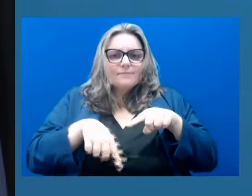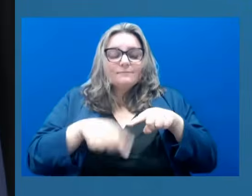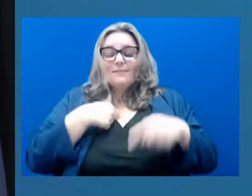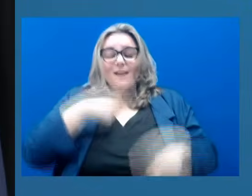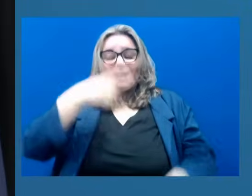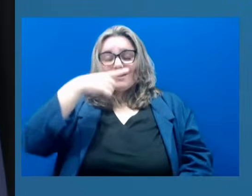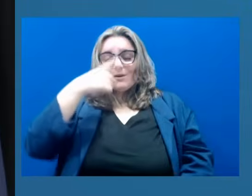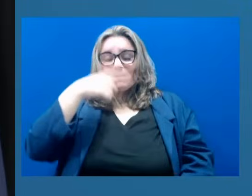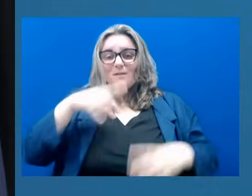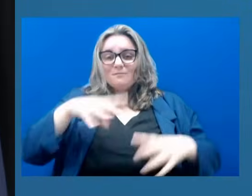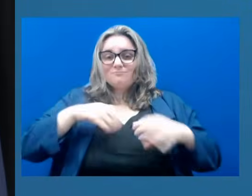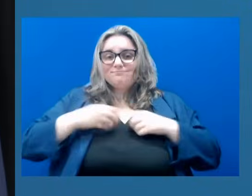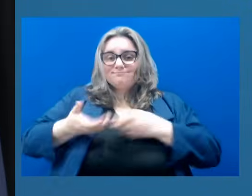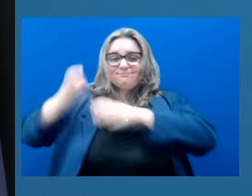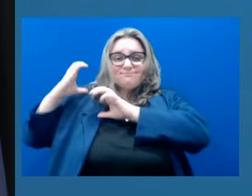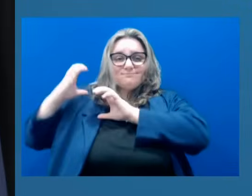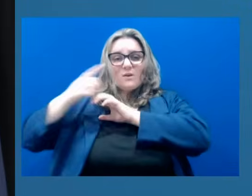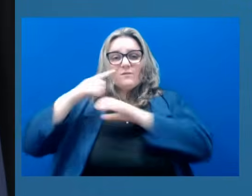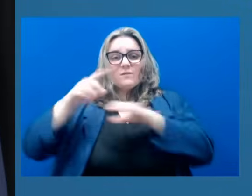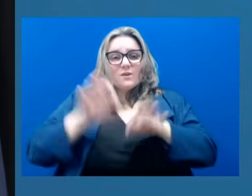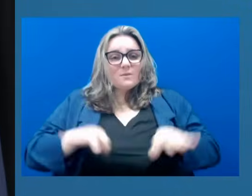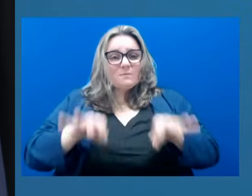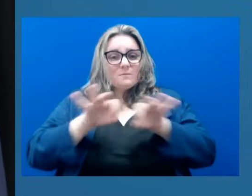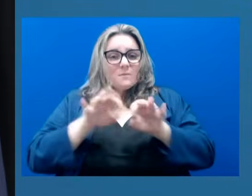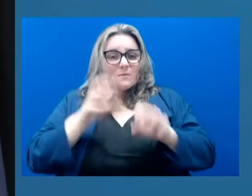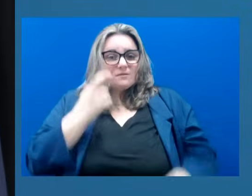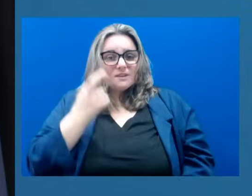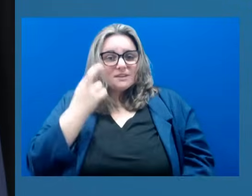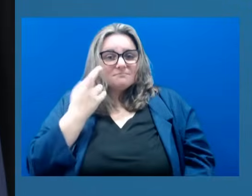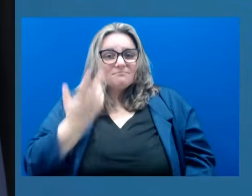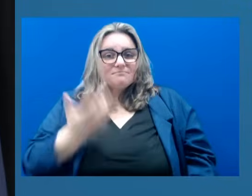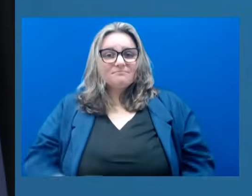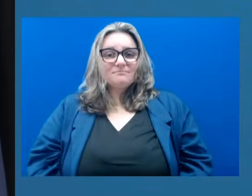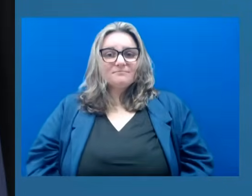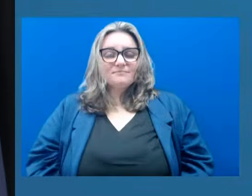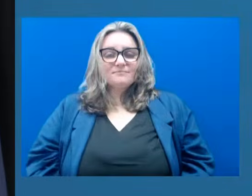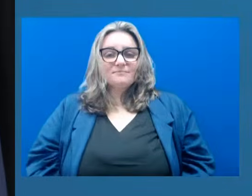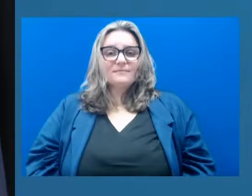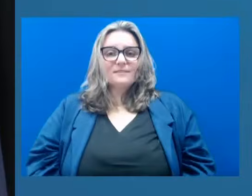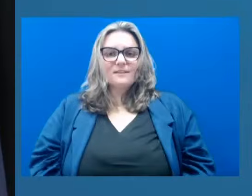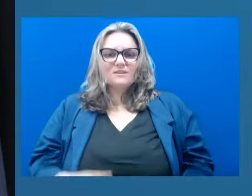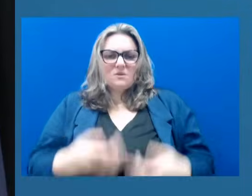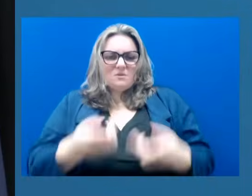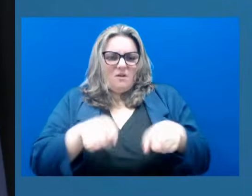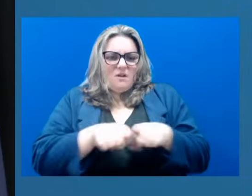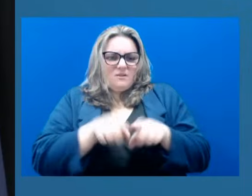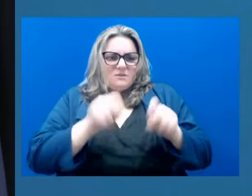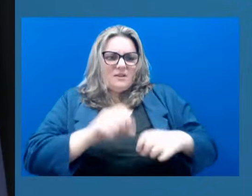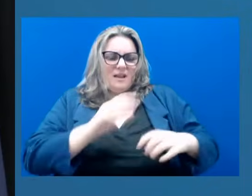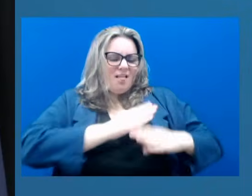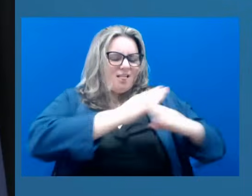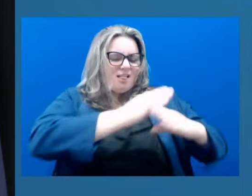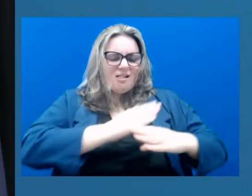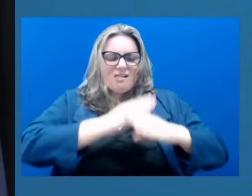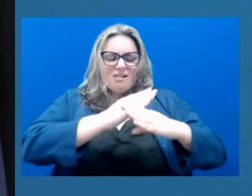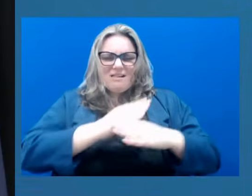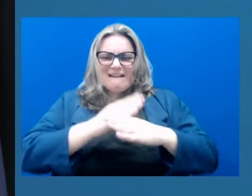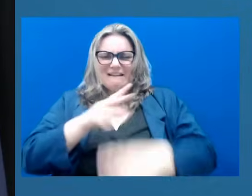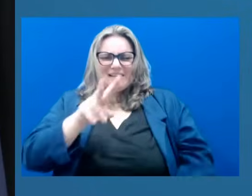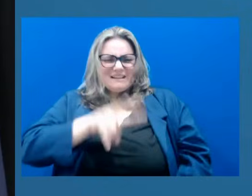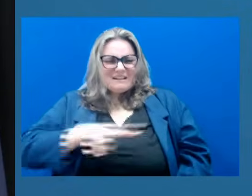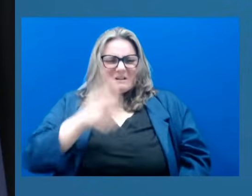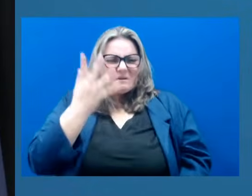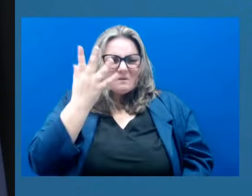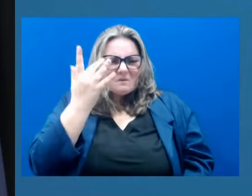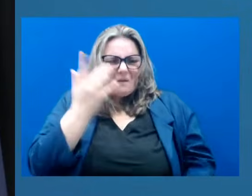worthy cause. And sometimes you just also look at the red tape. Like, why is there so much red tape? What does that red tape do? You know,